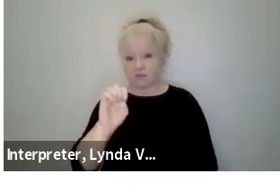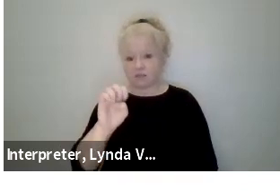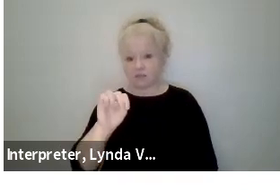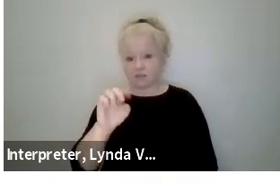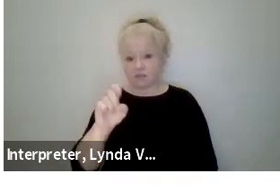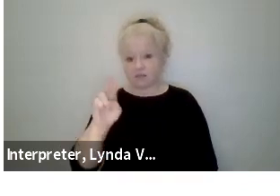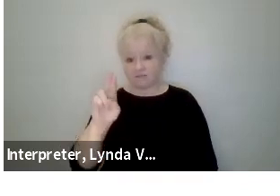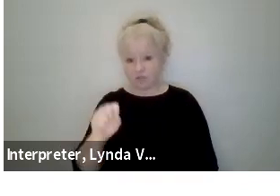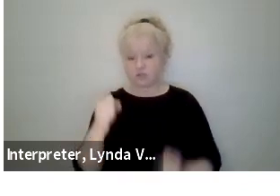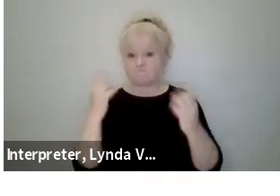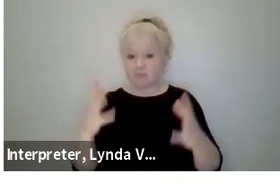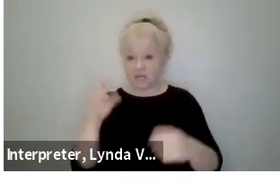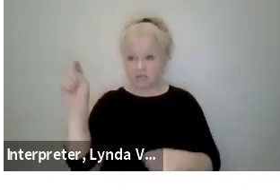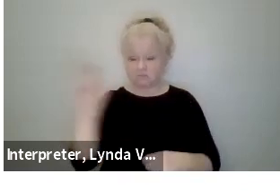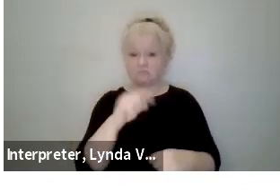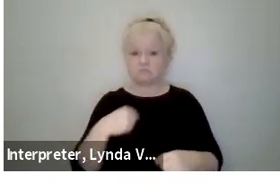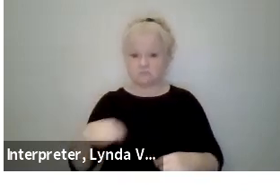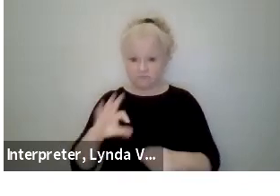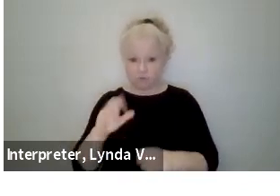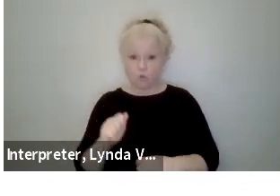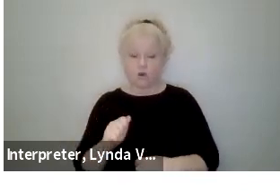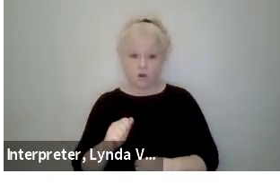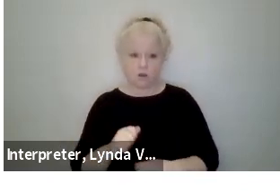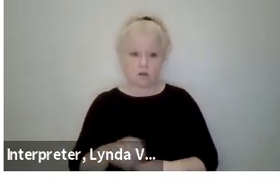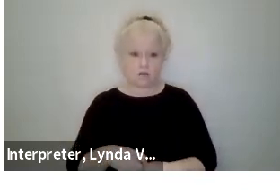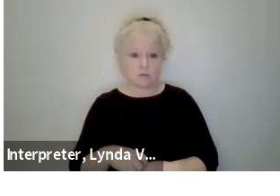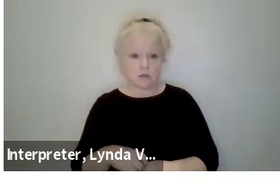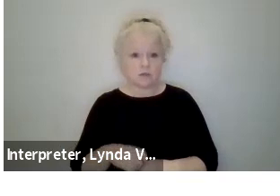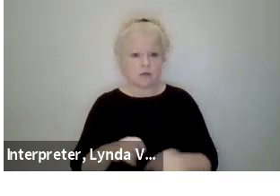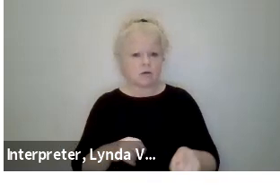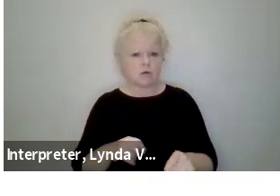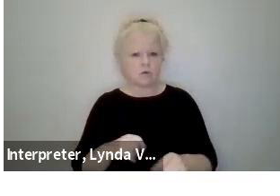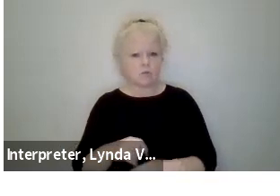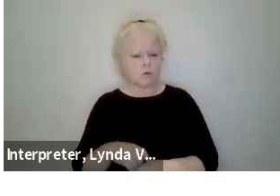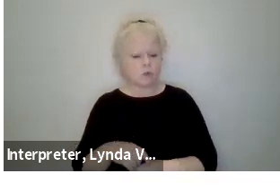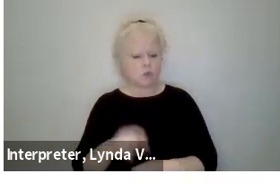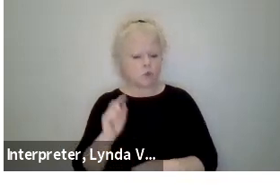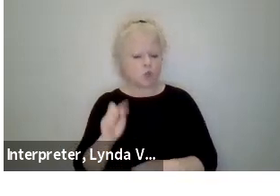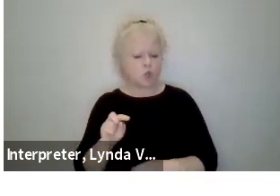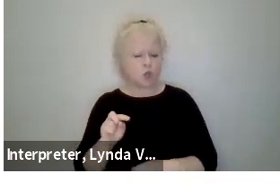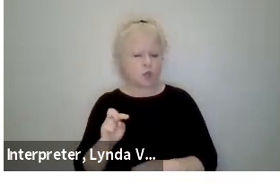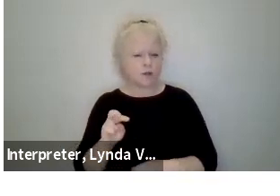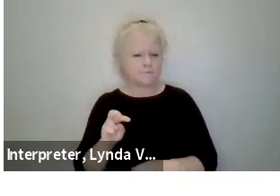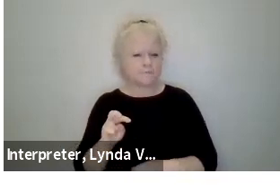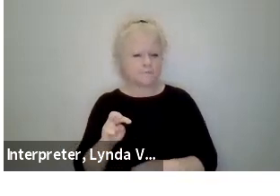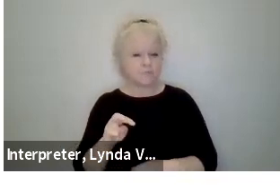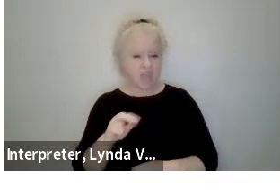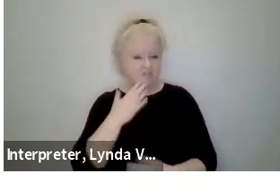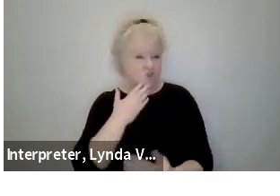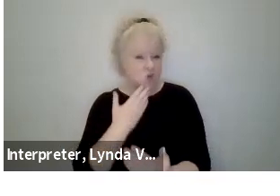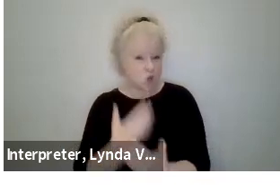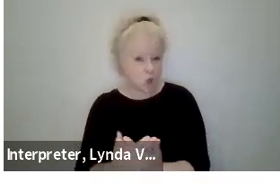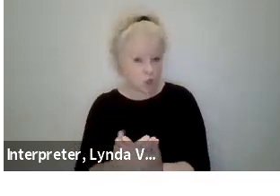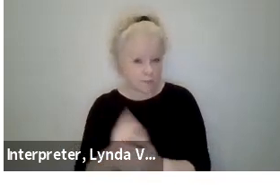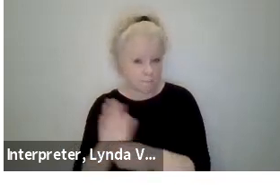we're appreciative for all of our vendors. But, you know, when you take a closer look at it, having really good vendors is